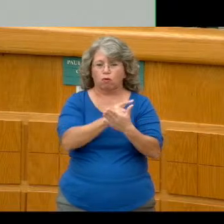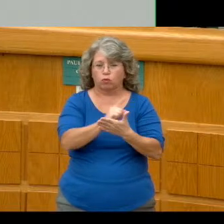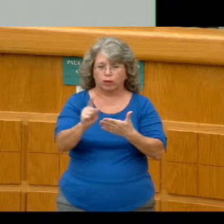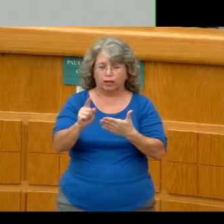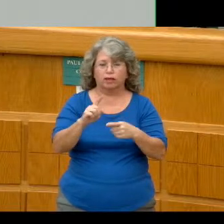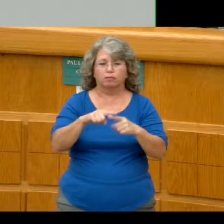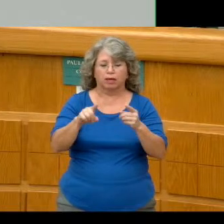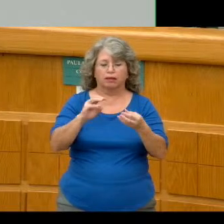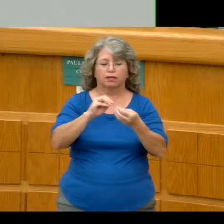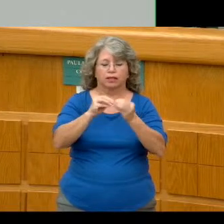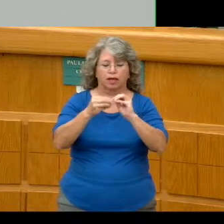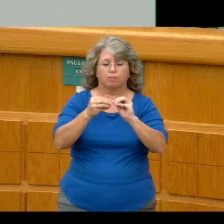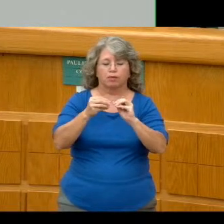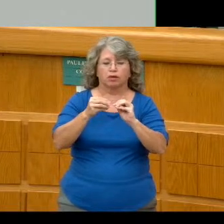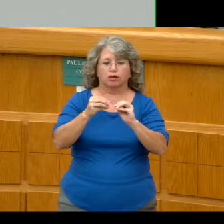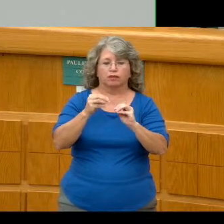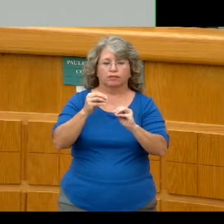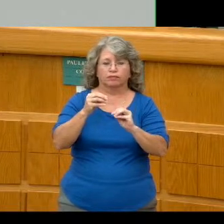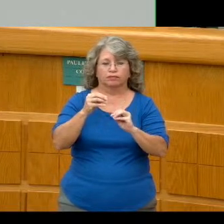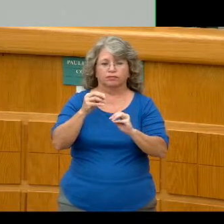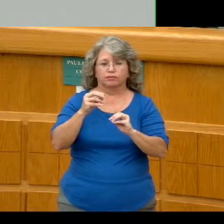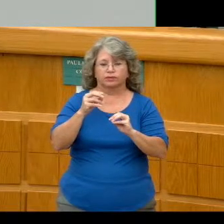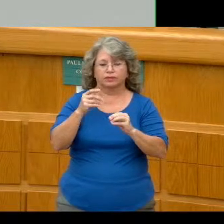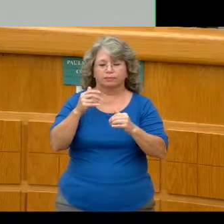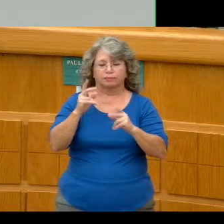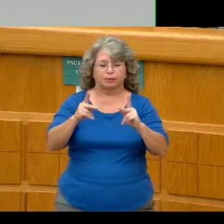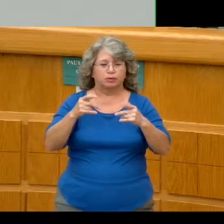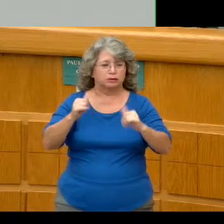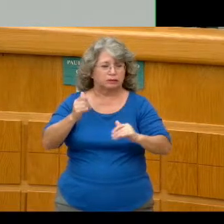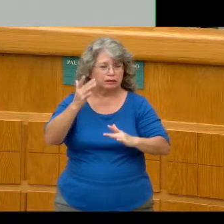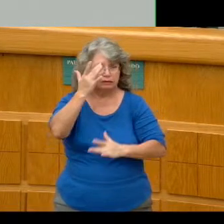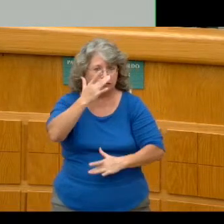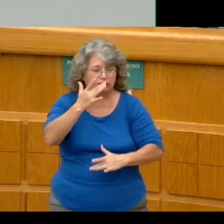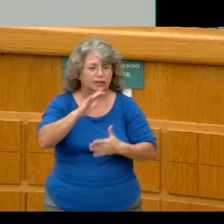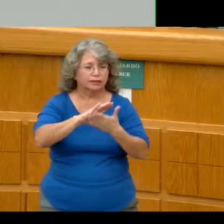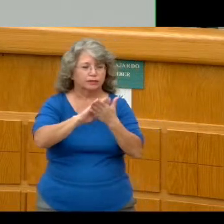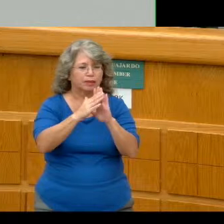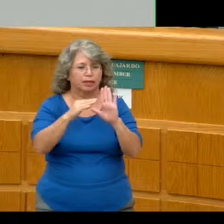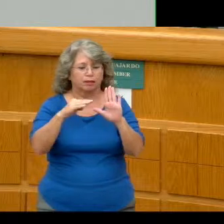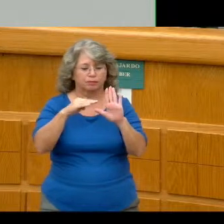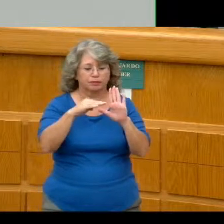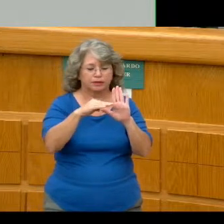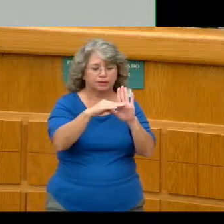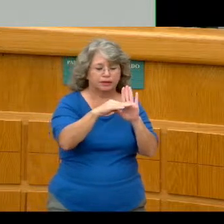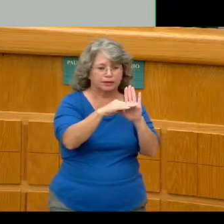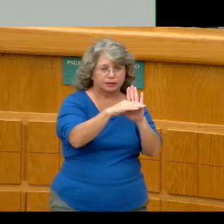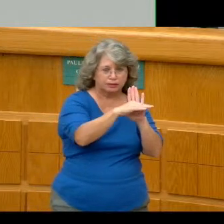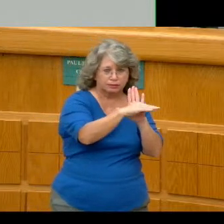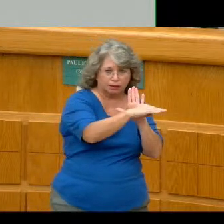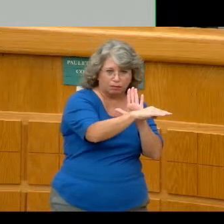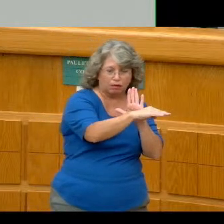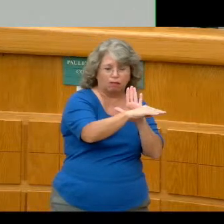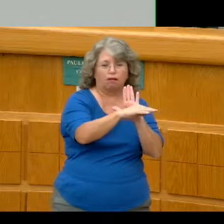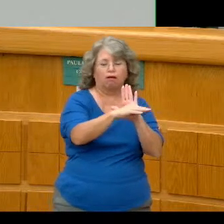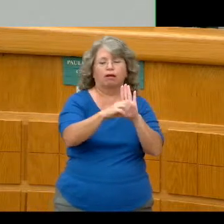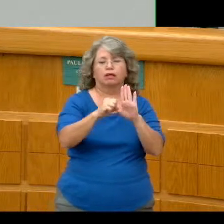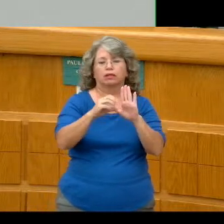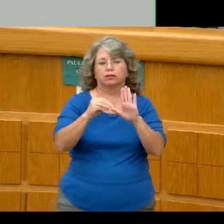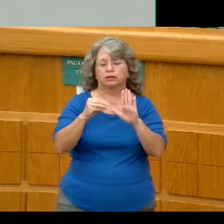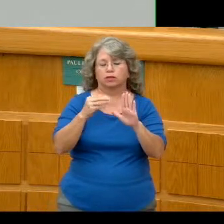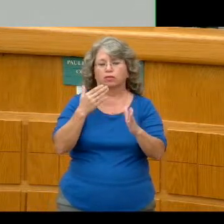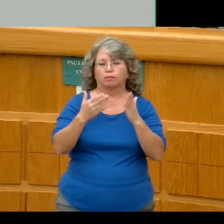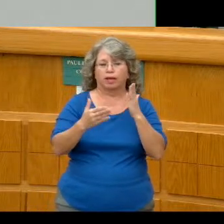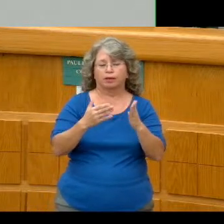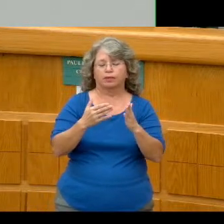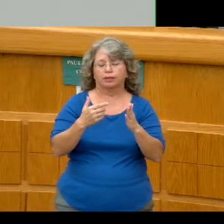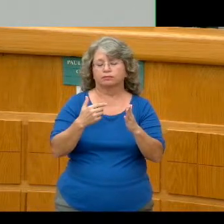number of active cases has sort of stabilized. So that might signify the end of the decline in the number of cases